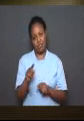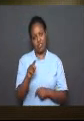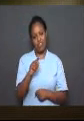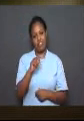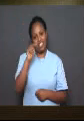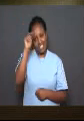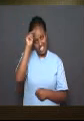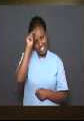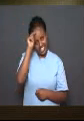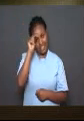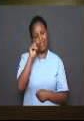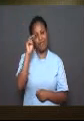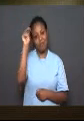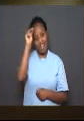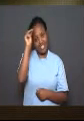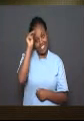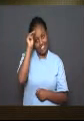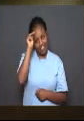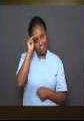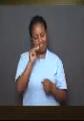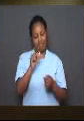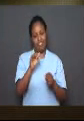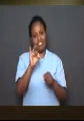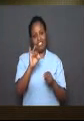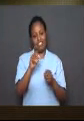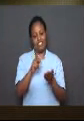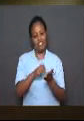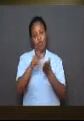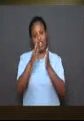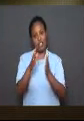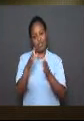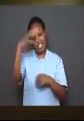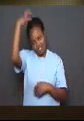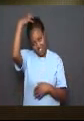Mandela's negotiations for democratic government.